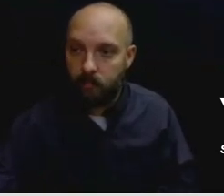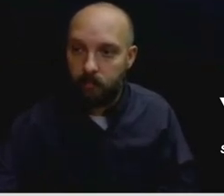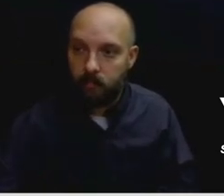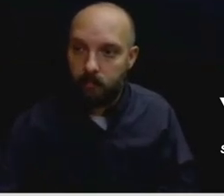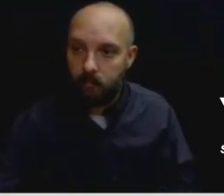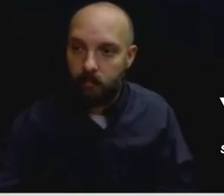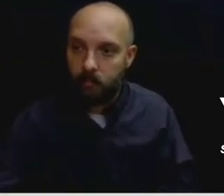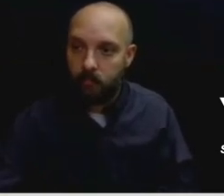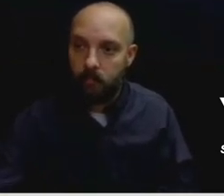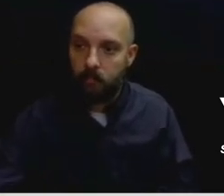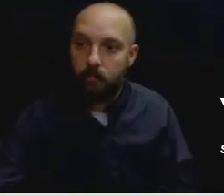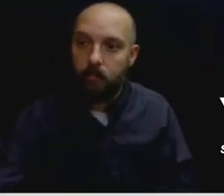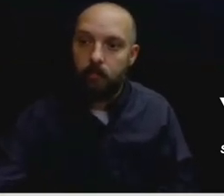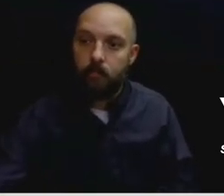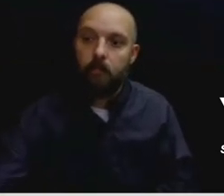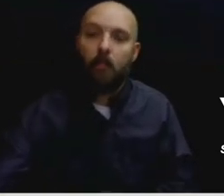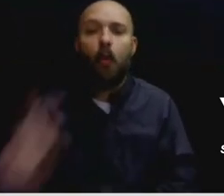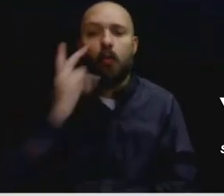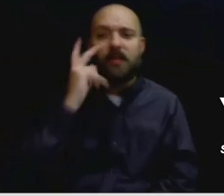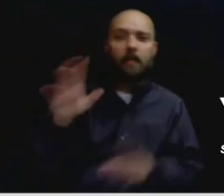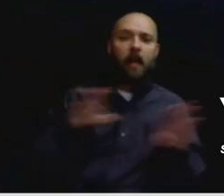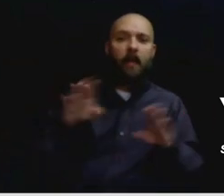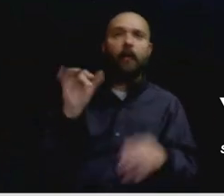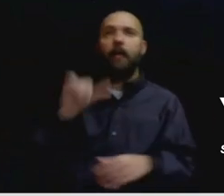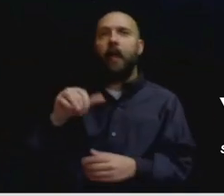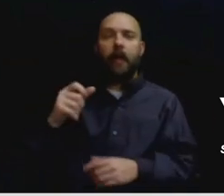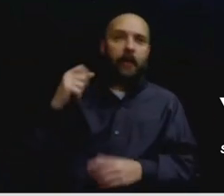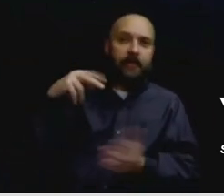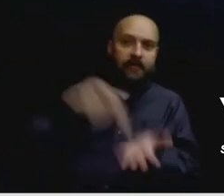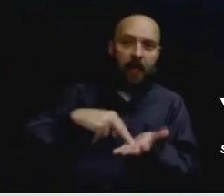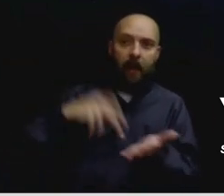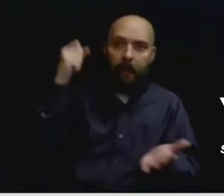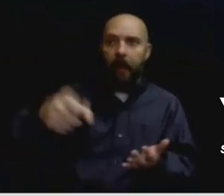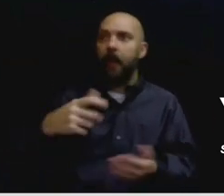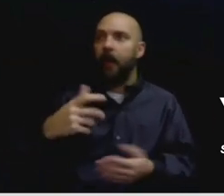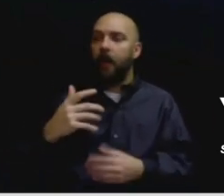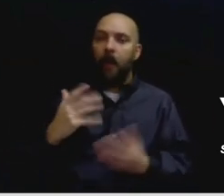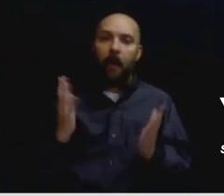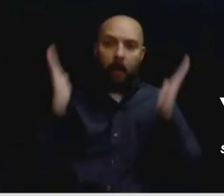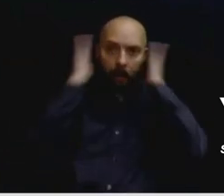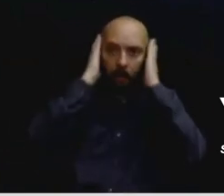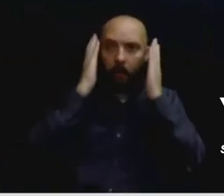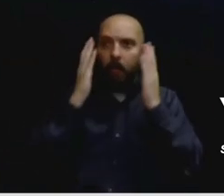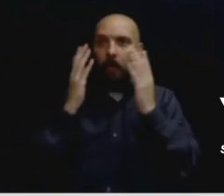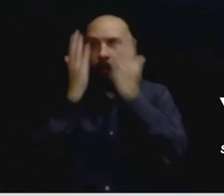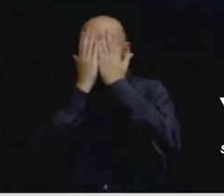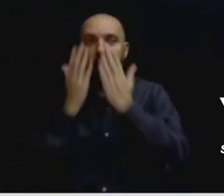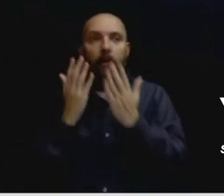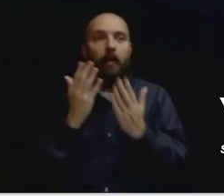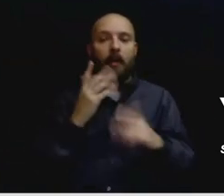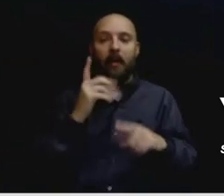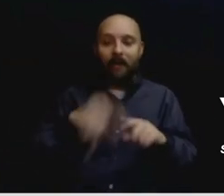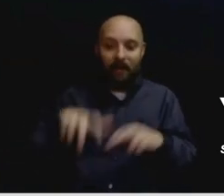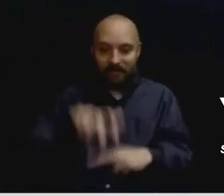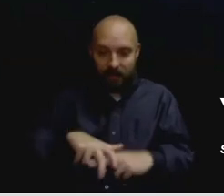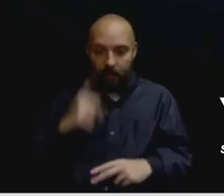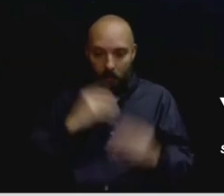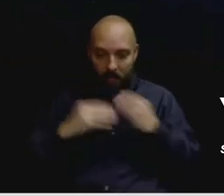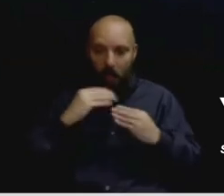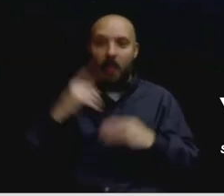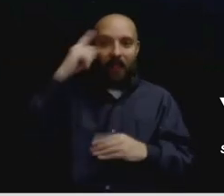when standing in line, chewing on shirts, covering ears, and not being able to sit at a table for meals, think about